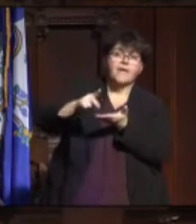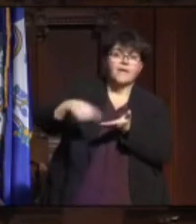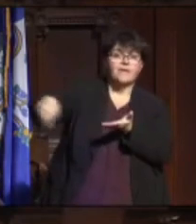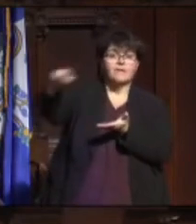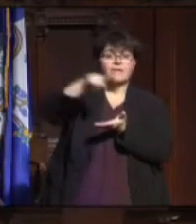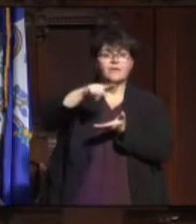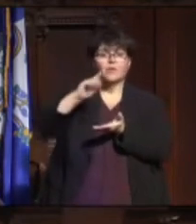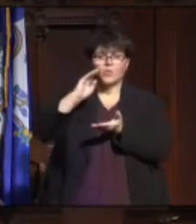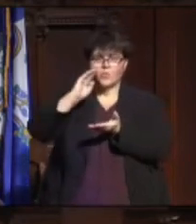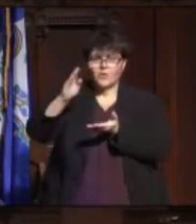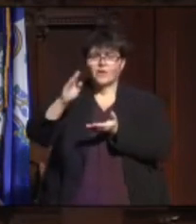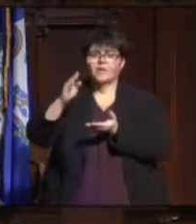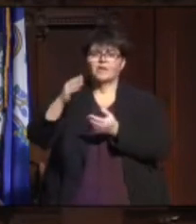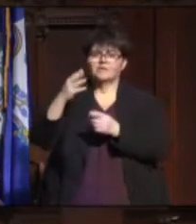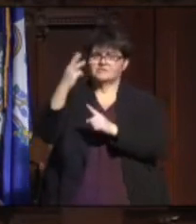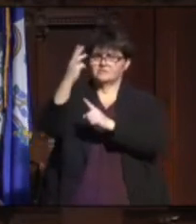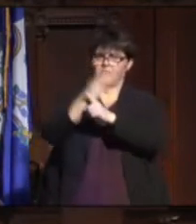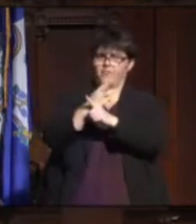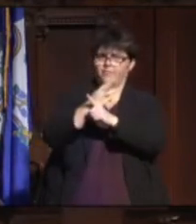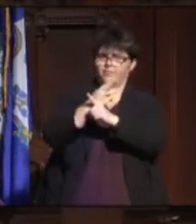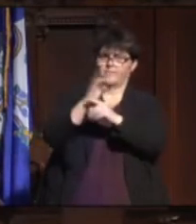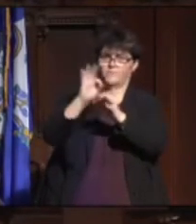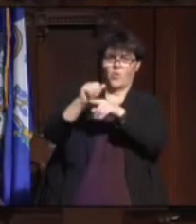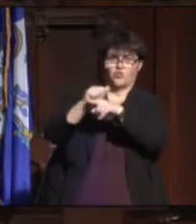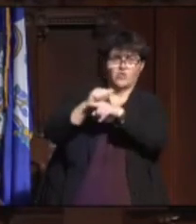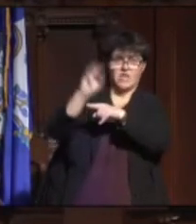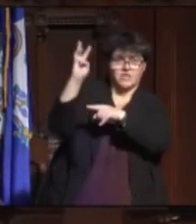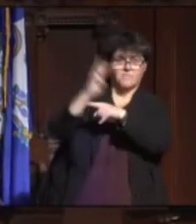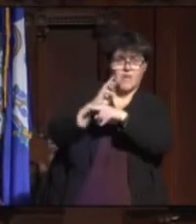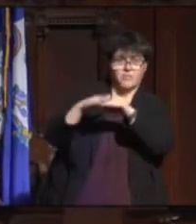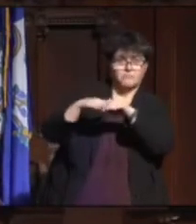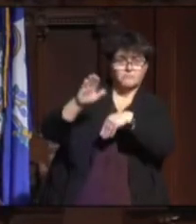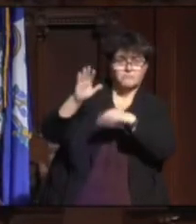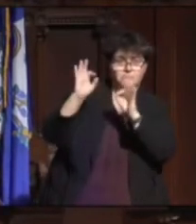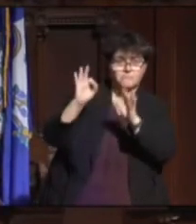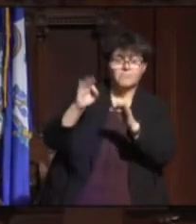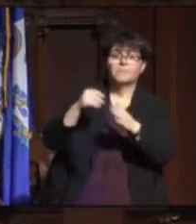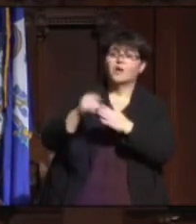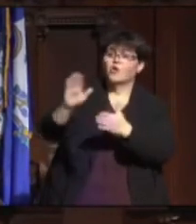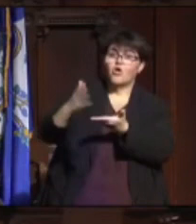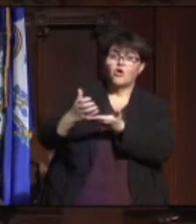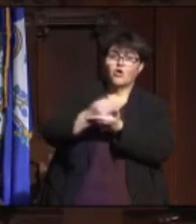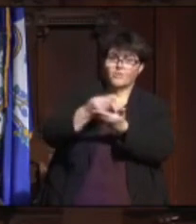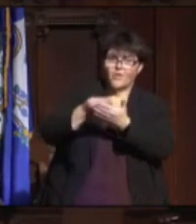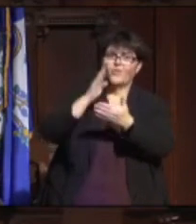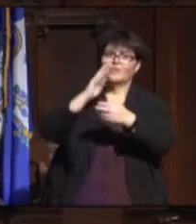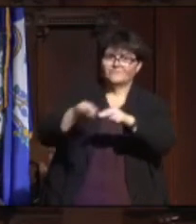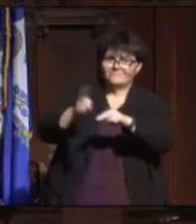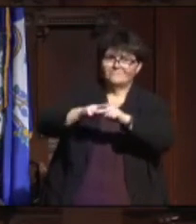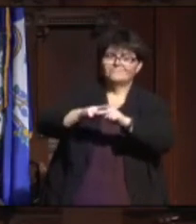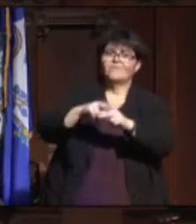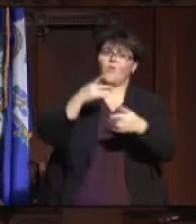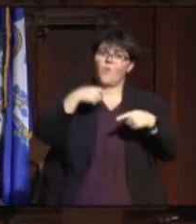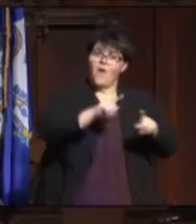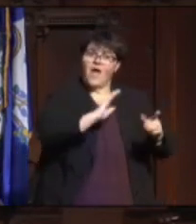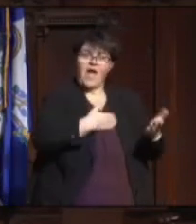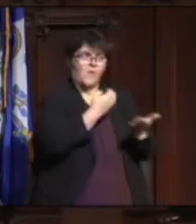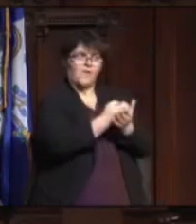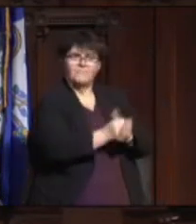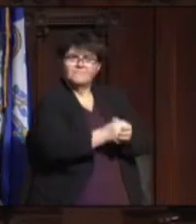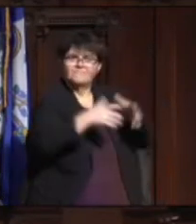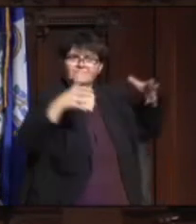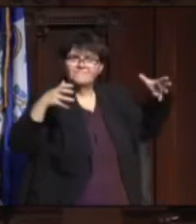for you and a stronger economy for all of us. And we're going to continue to develop the